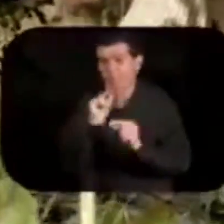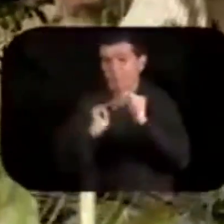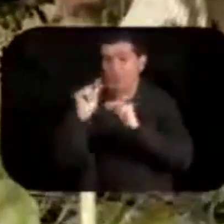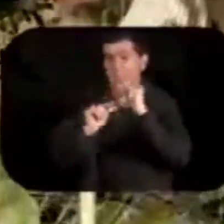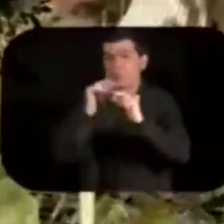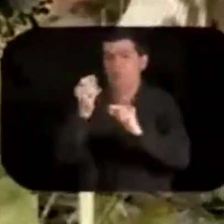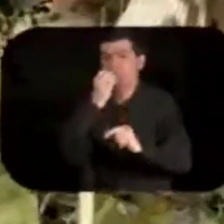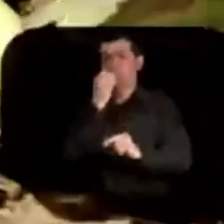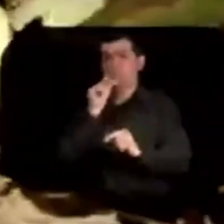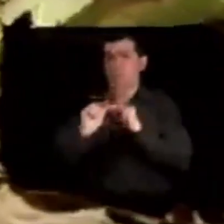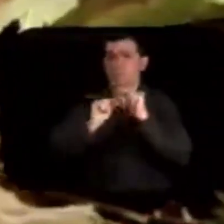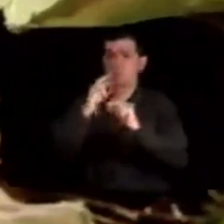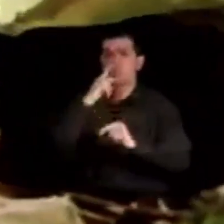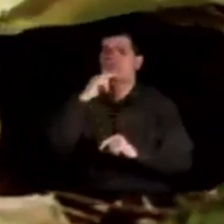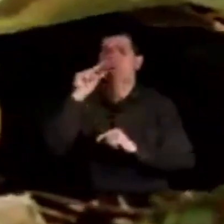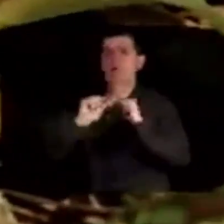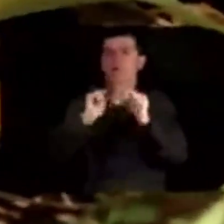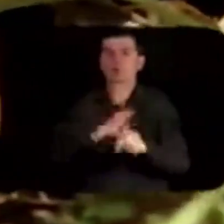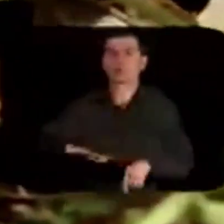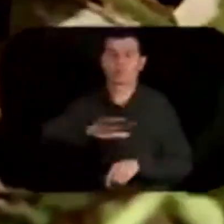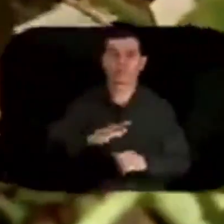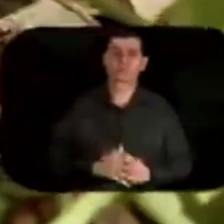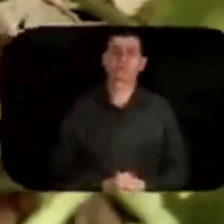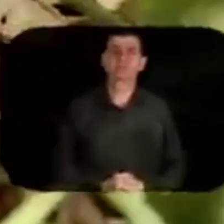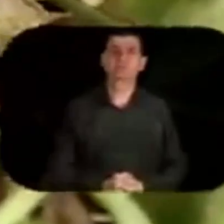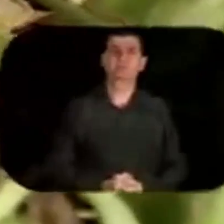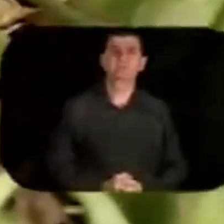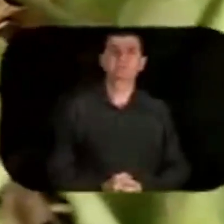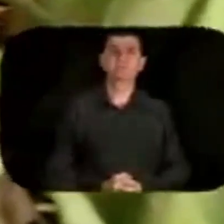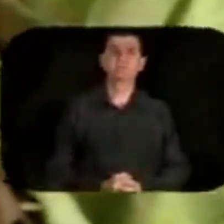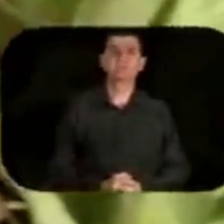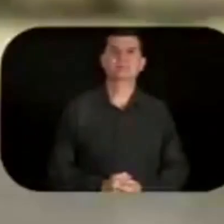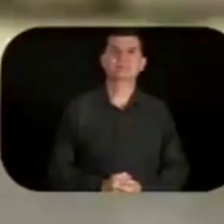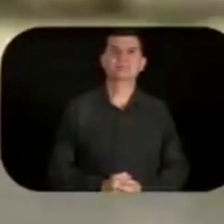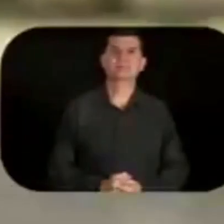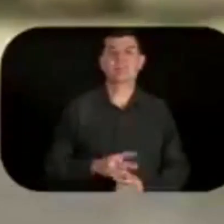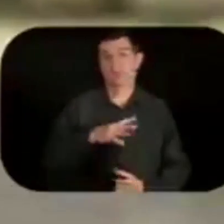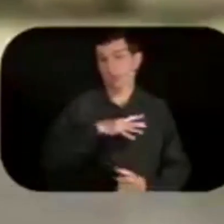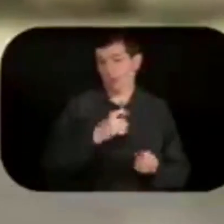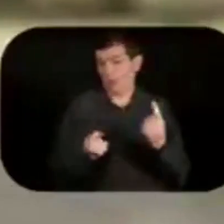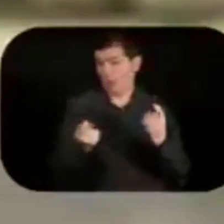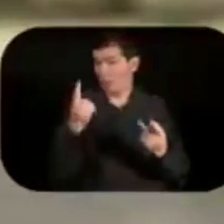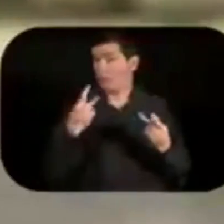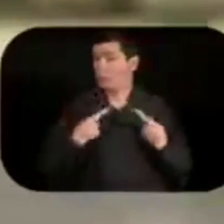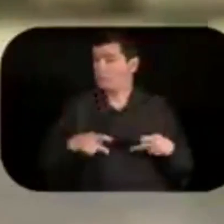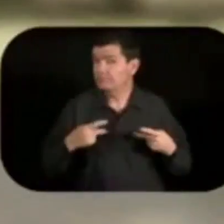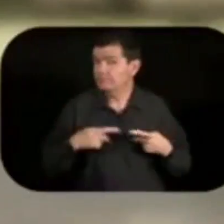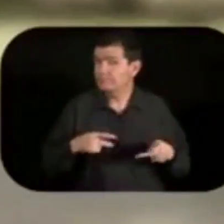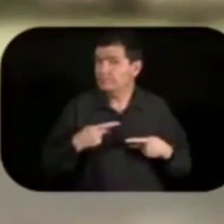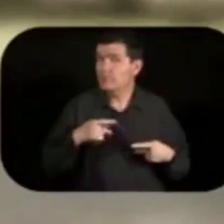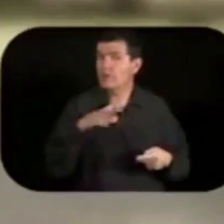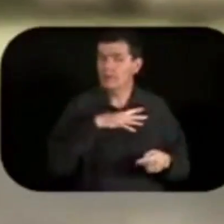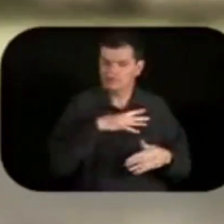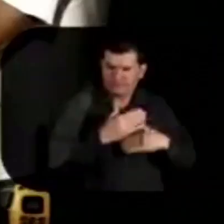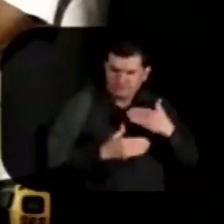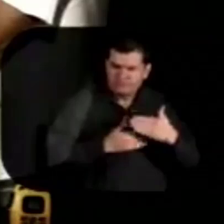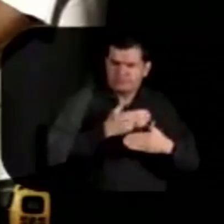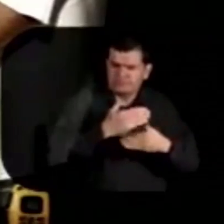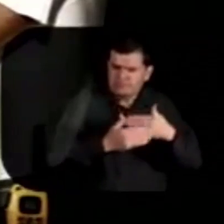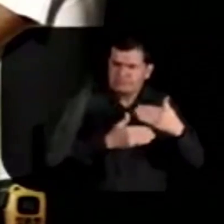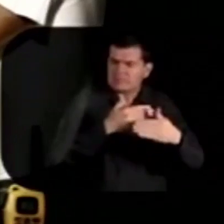how to improve their food quality in their own communities. There are people who